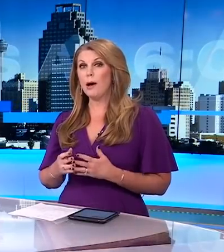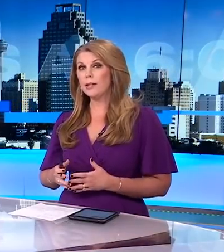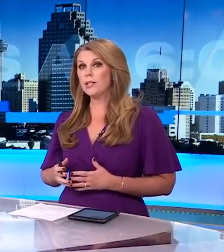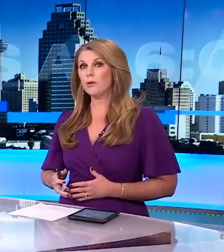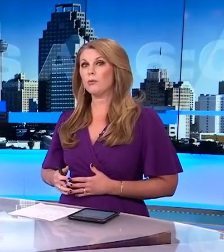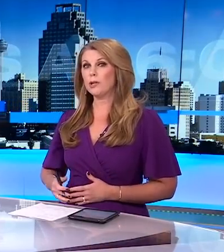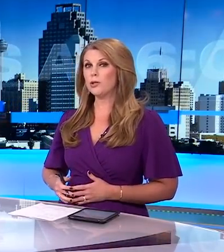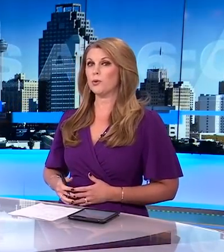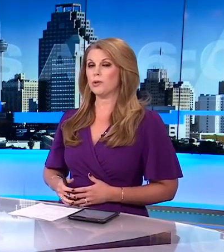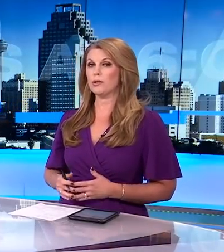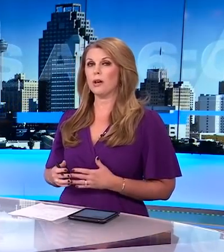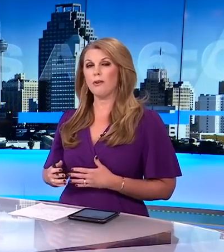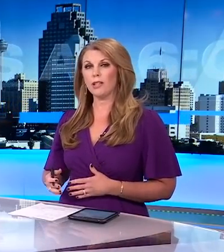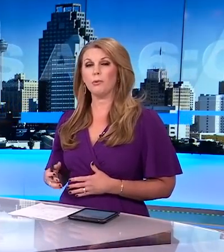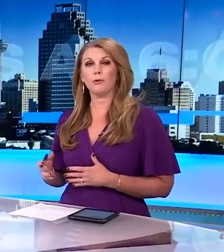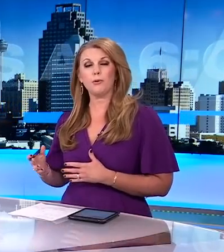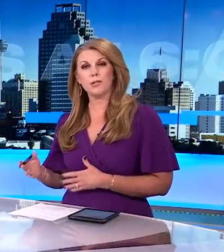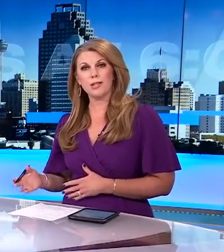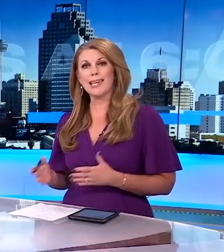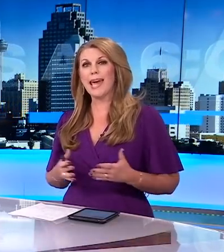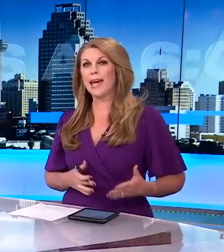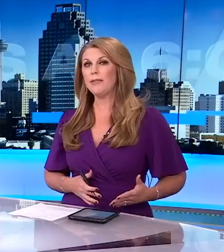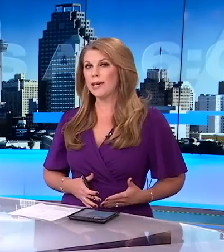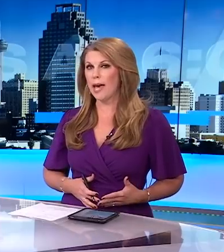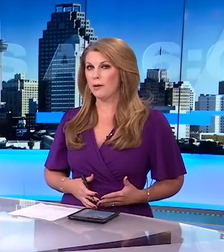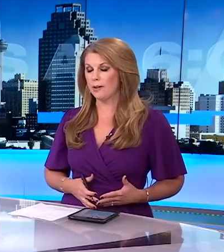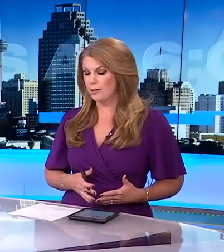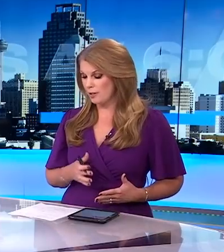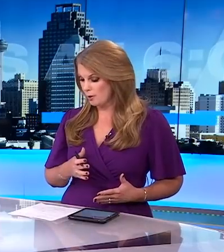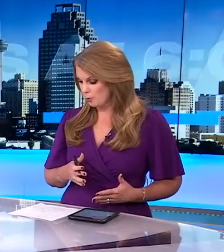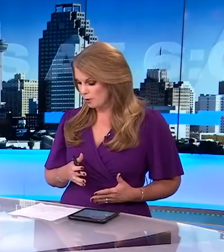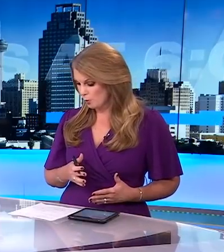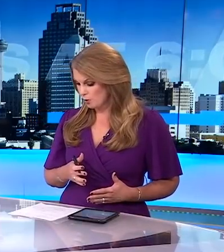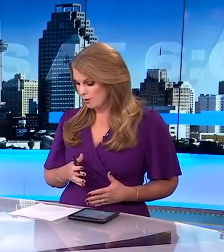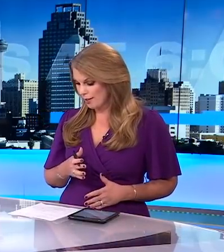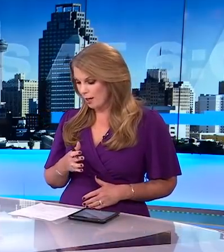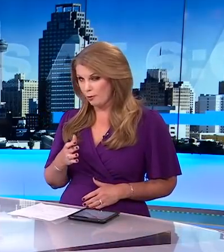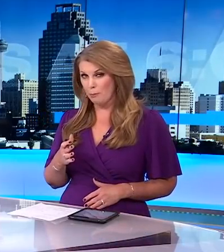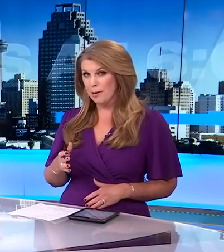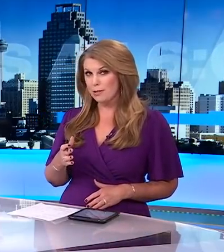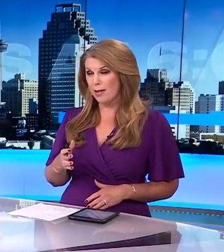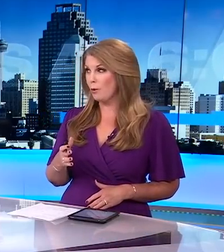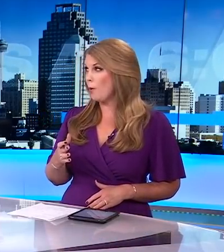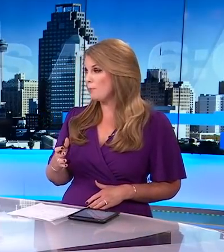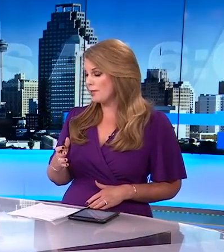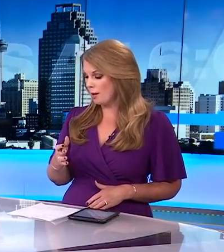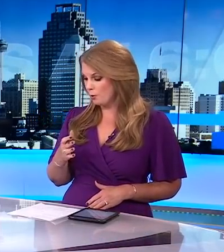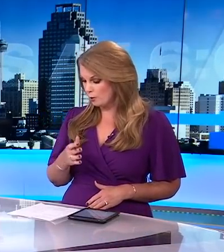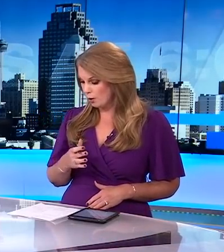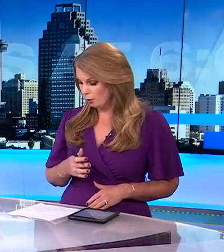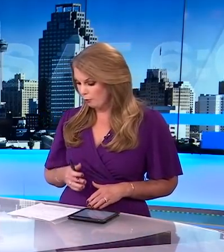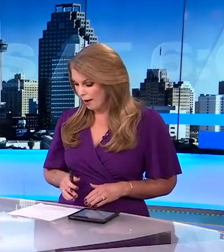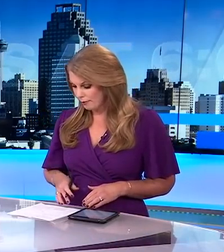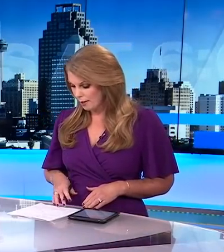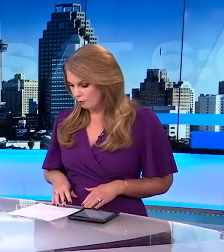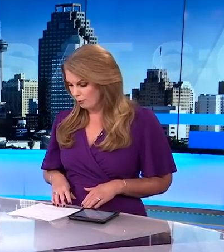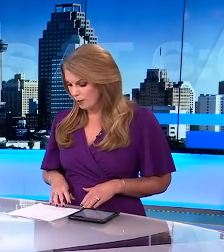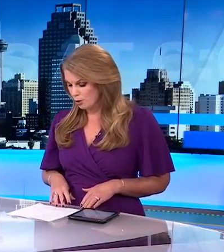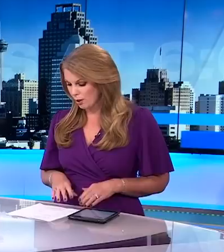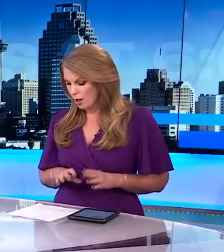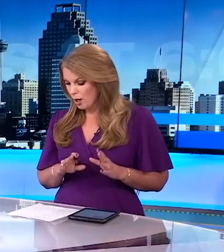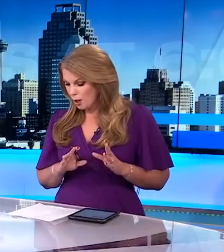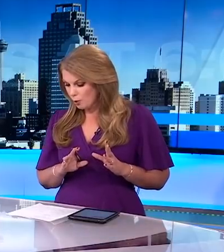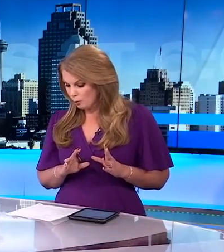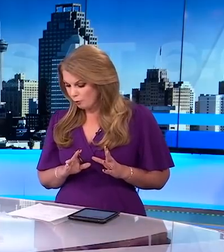is monetary resources available through the city and the county. The city's resources, again, if you missed that website where you can go find the